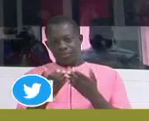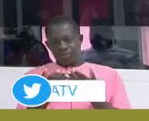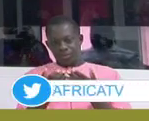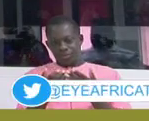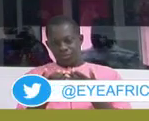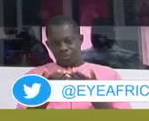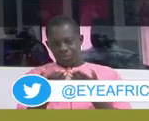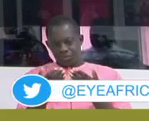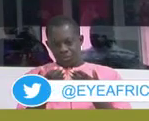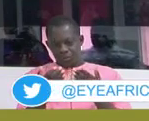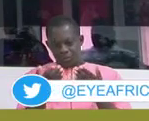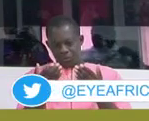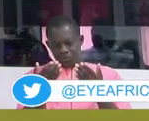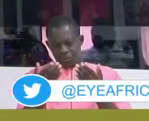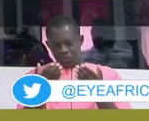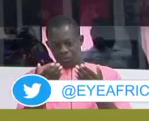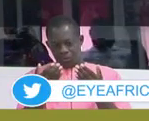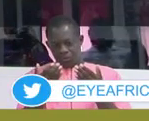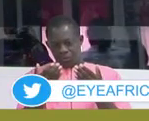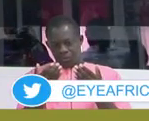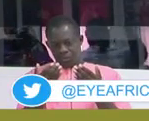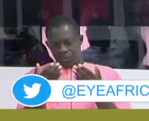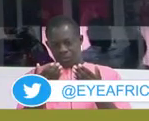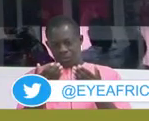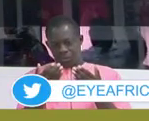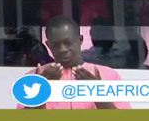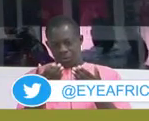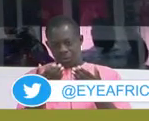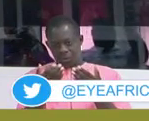to offer some prayers. Thank